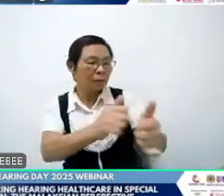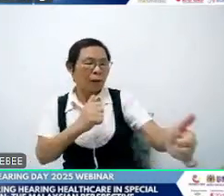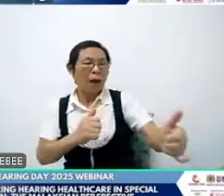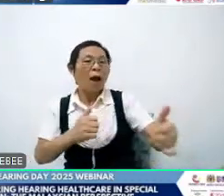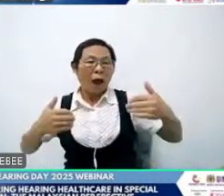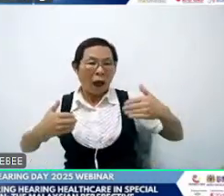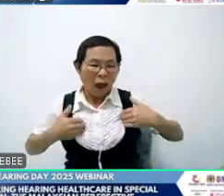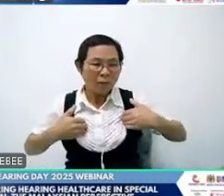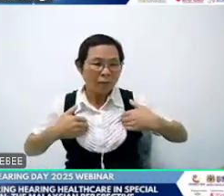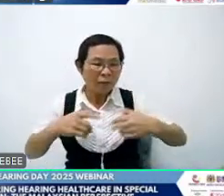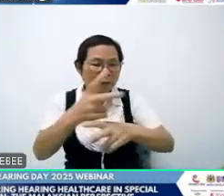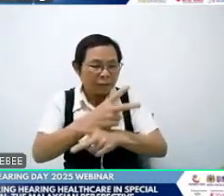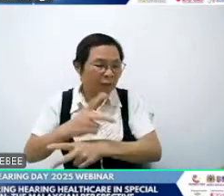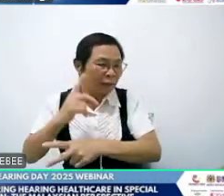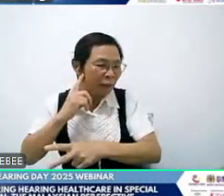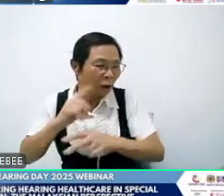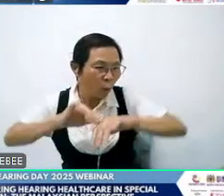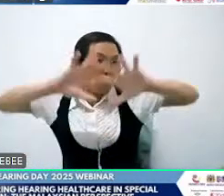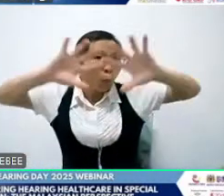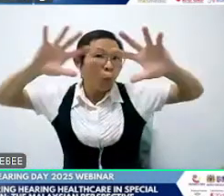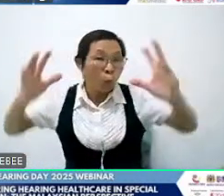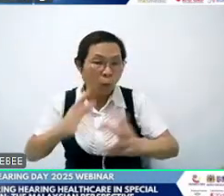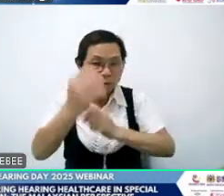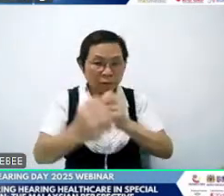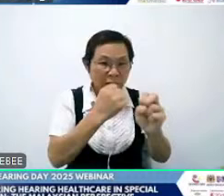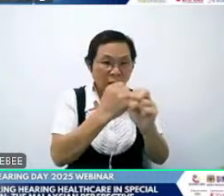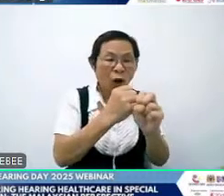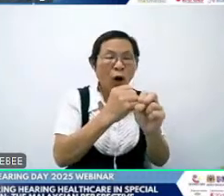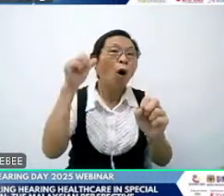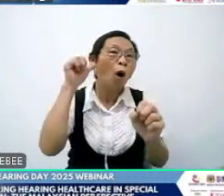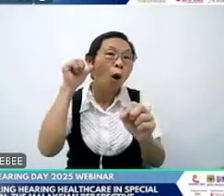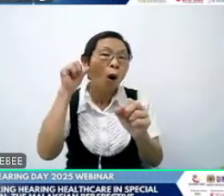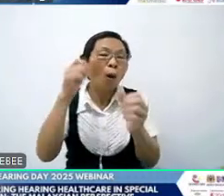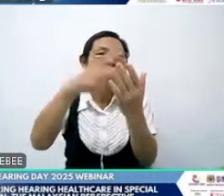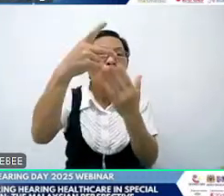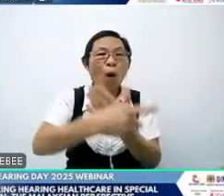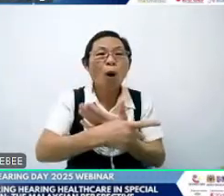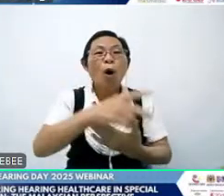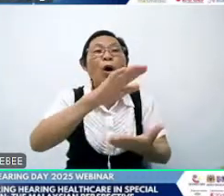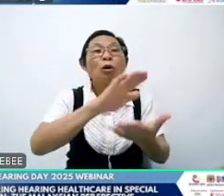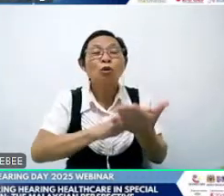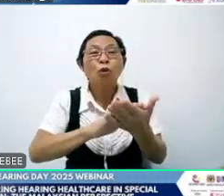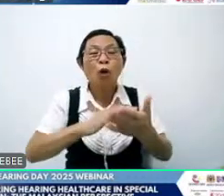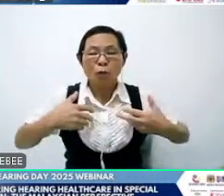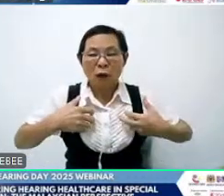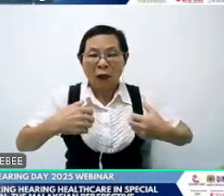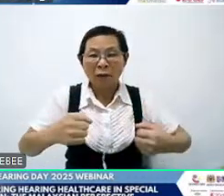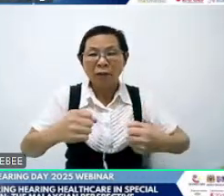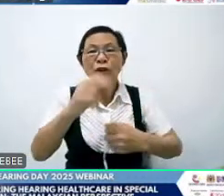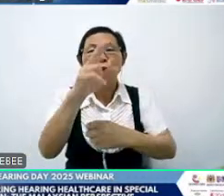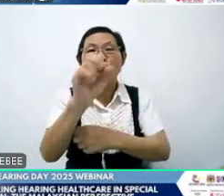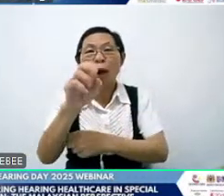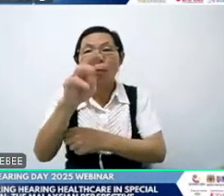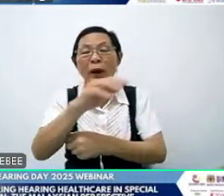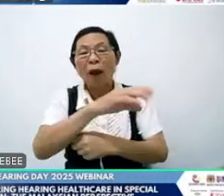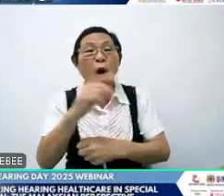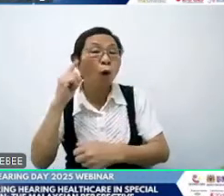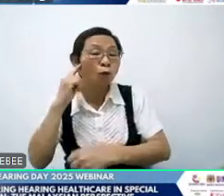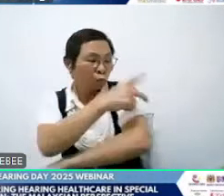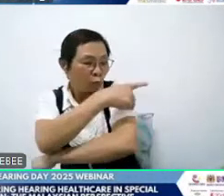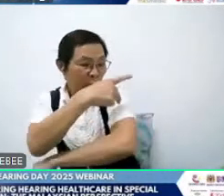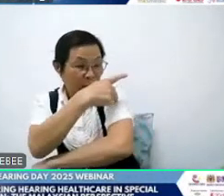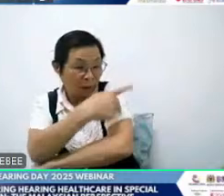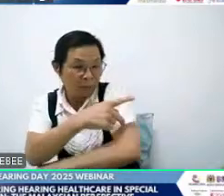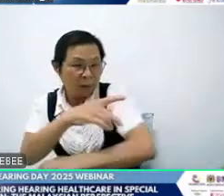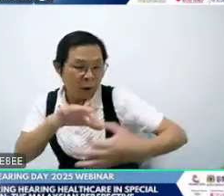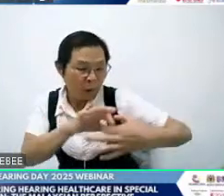care worldwide. This year, Audiology Program of School of Health Science, USM, and Audiology Clinic, USM Specialist Clinic, have